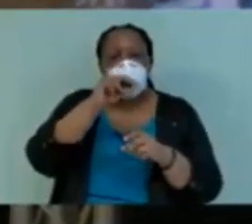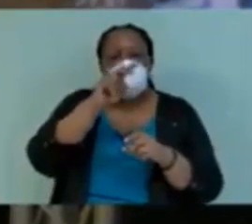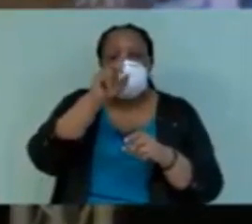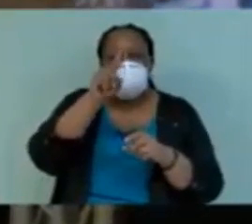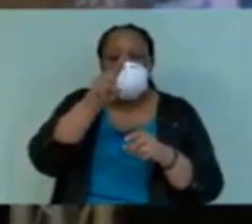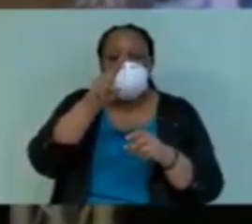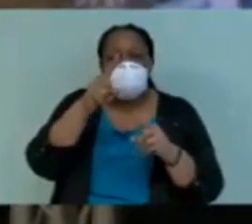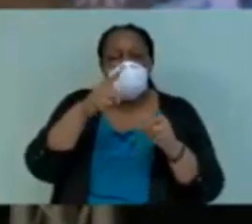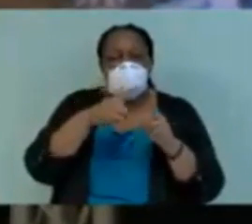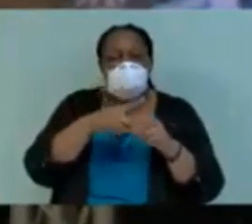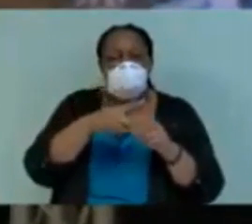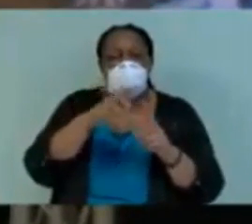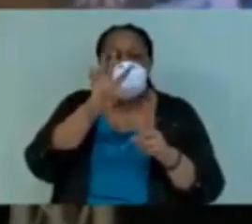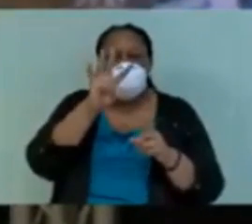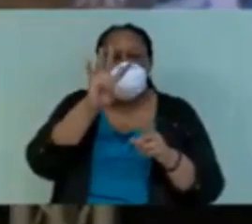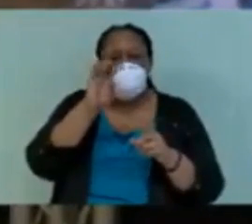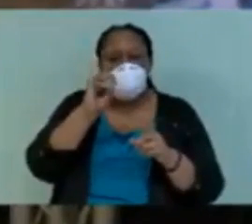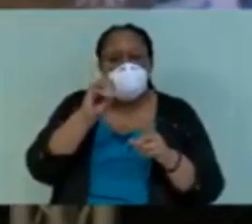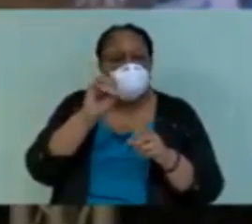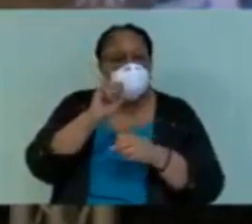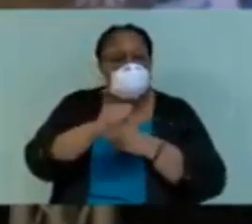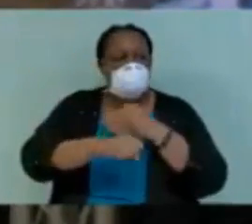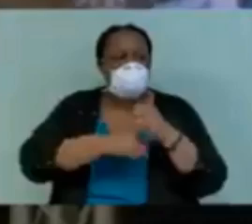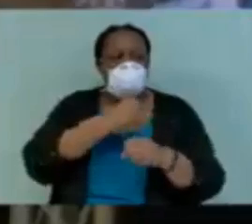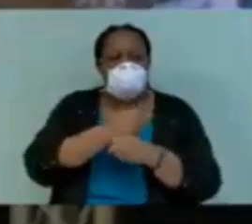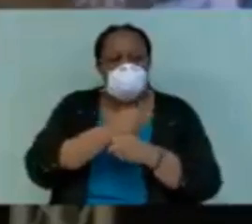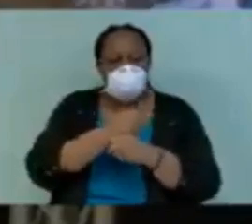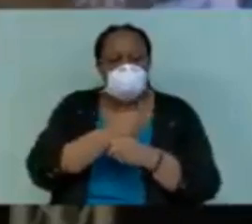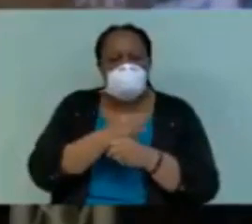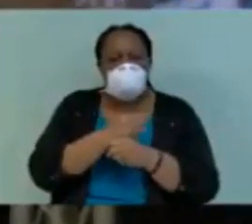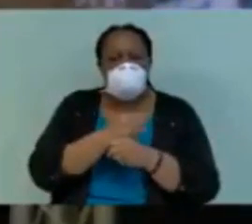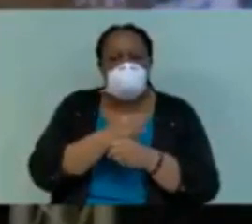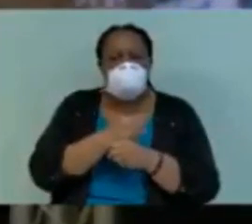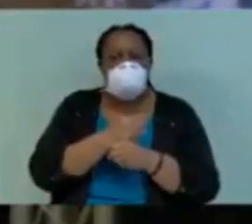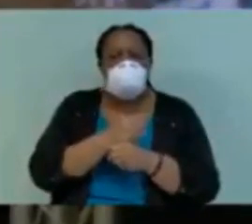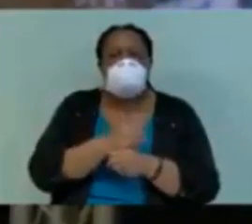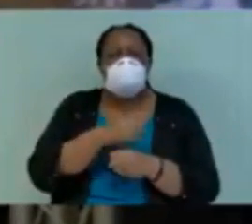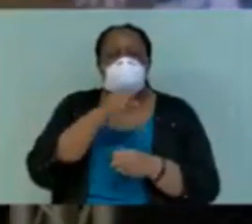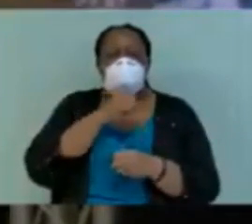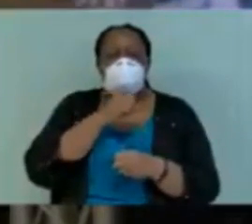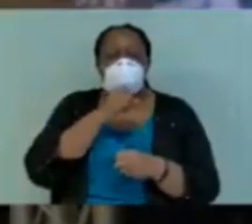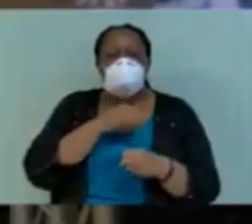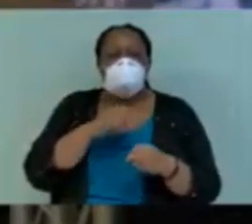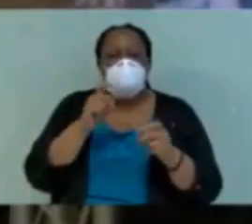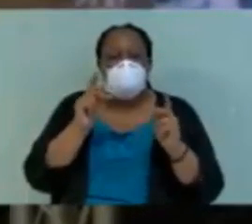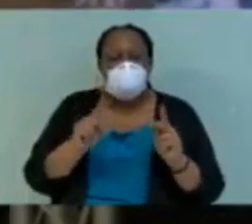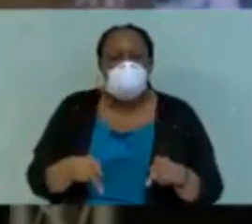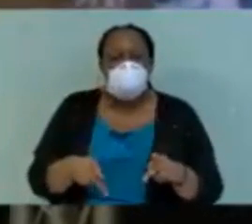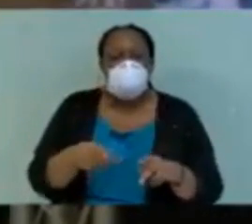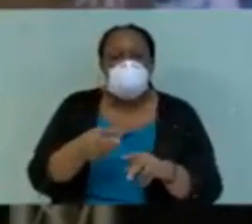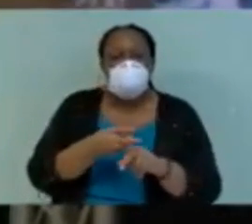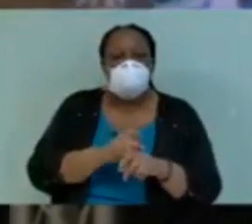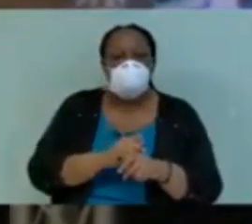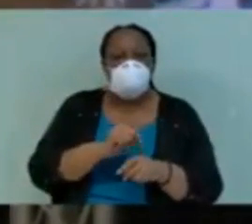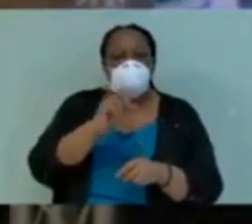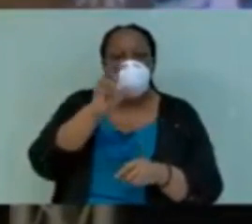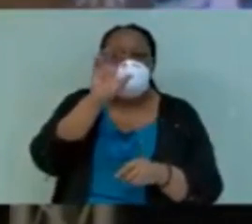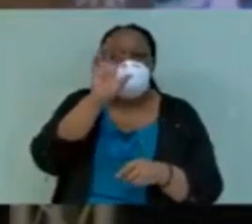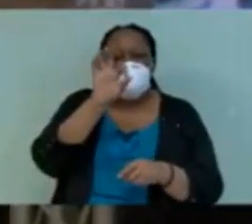of 53% males and 47% females,